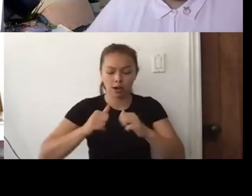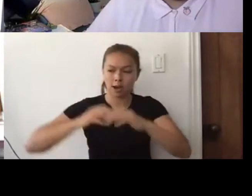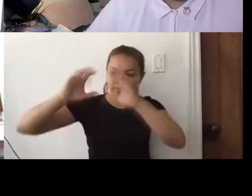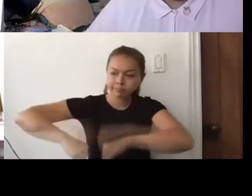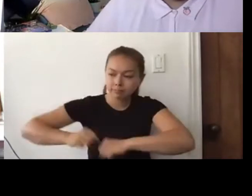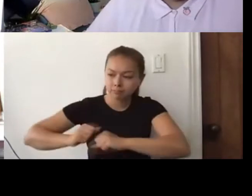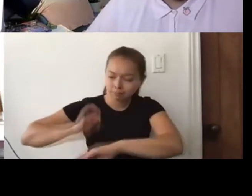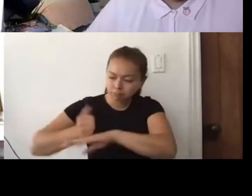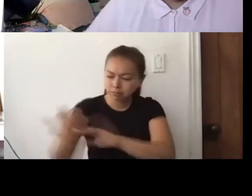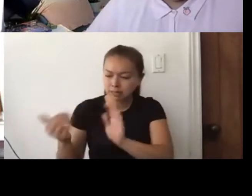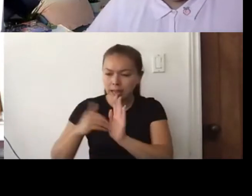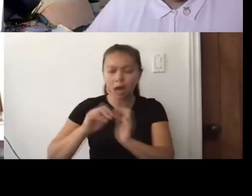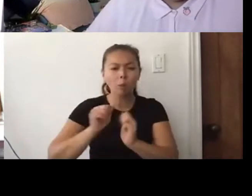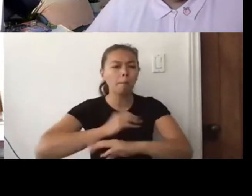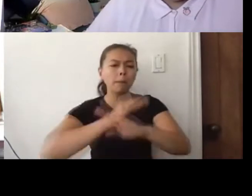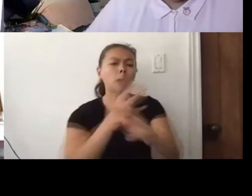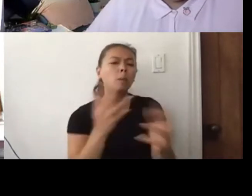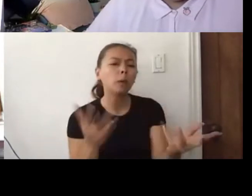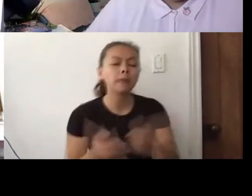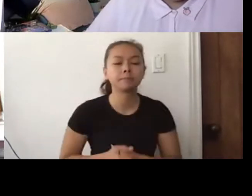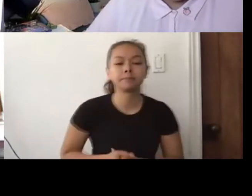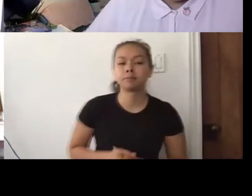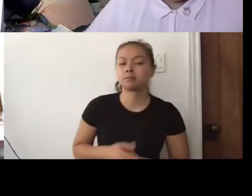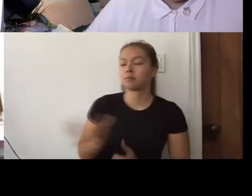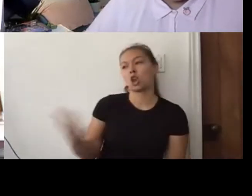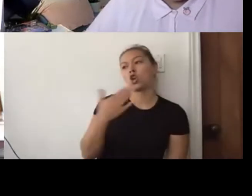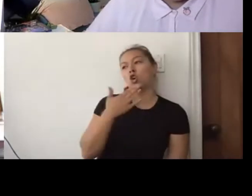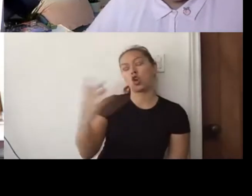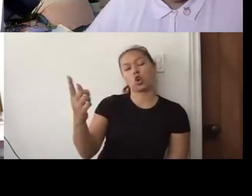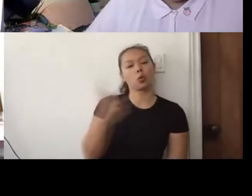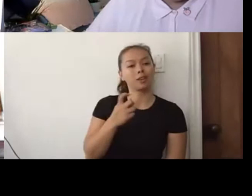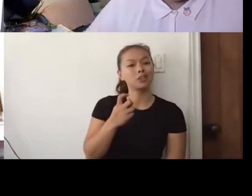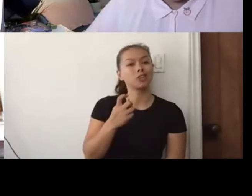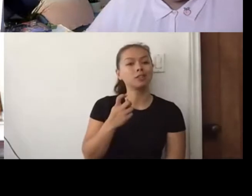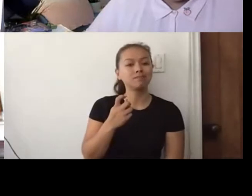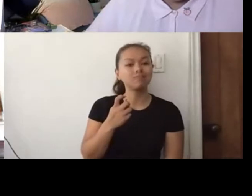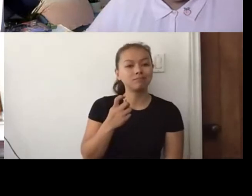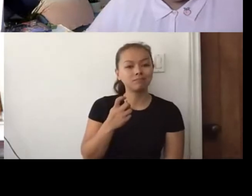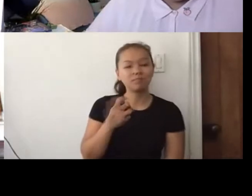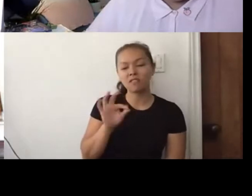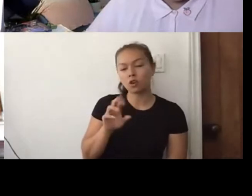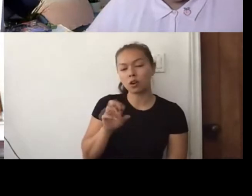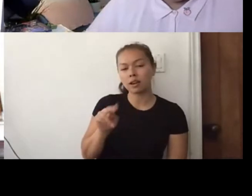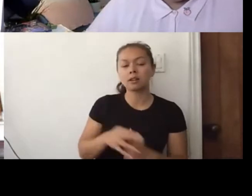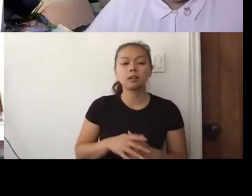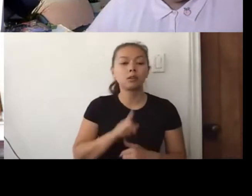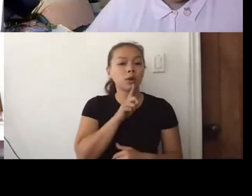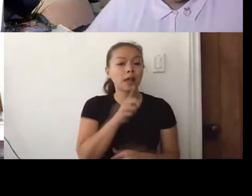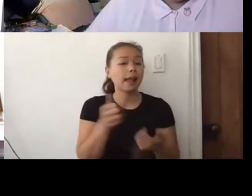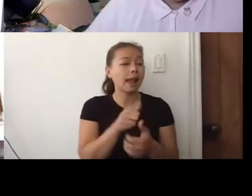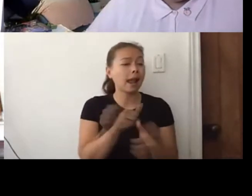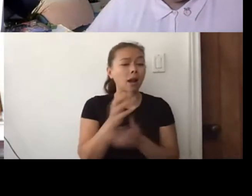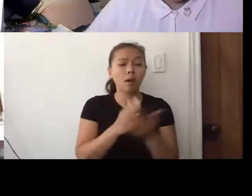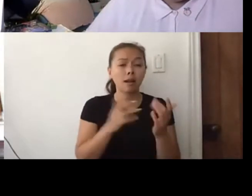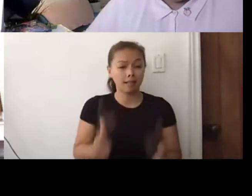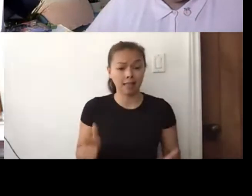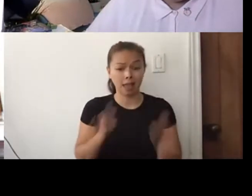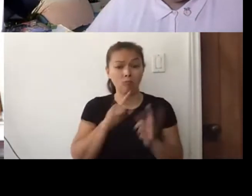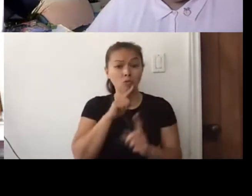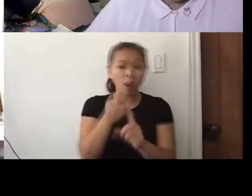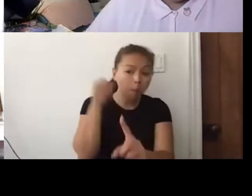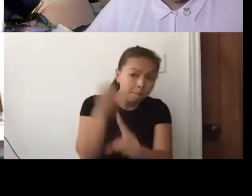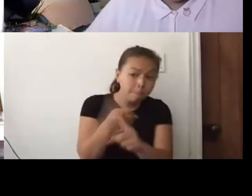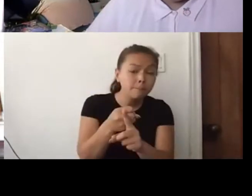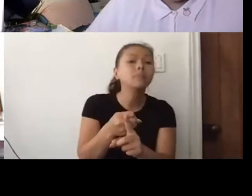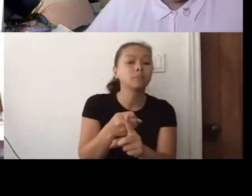To me, every aspect of our life is impacted in one way or another by our gender and the mostly colonial stereotypes that come